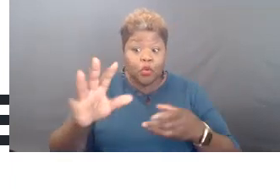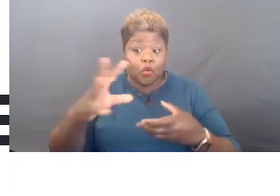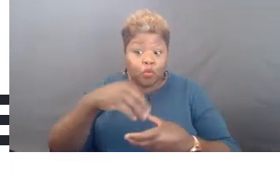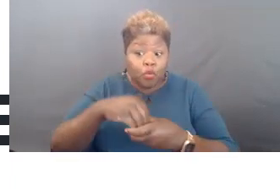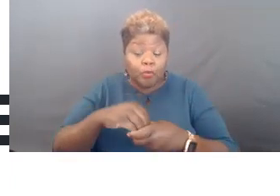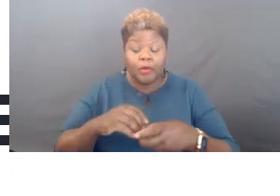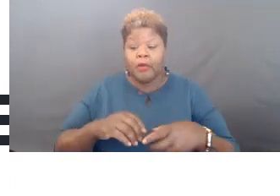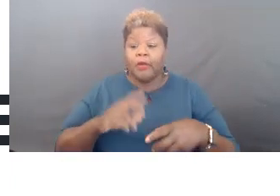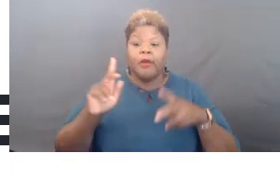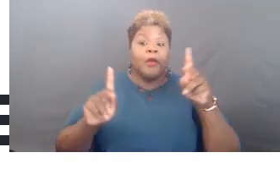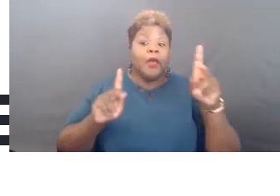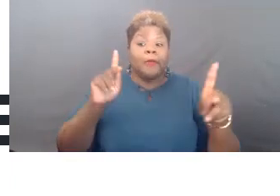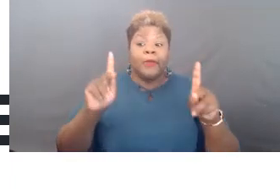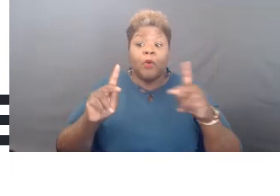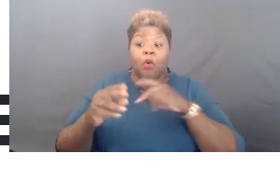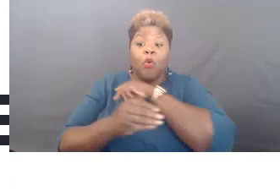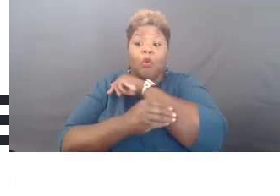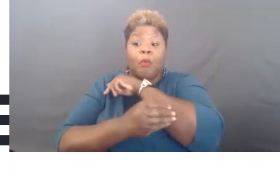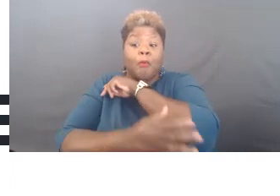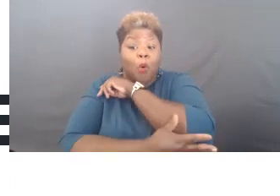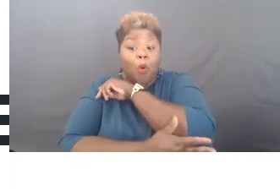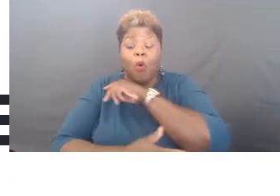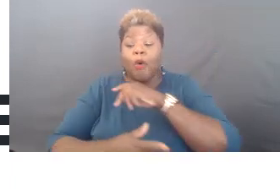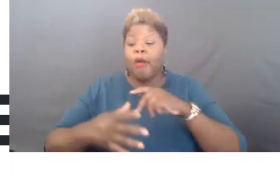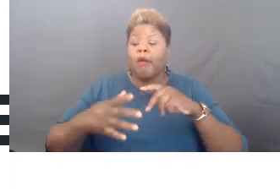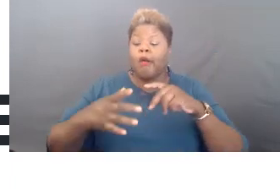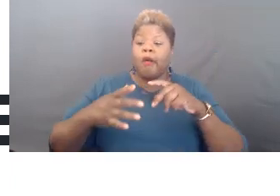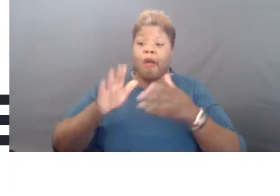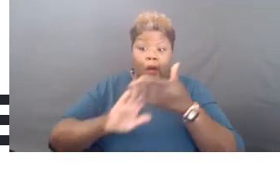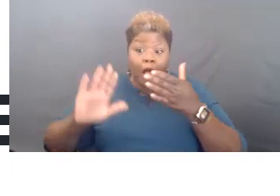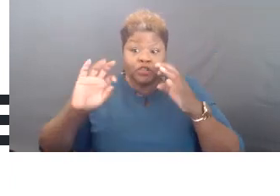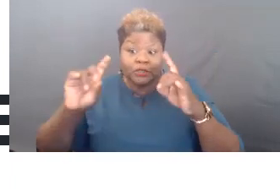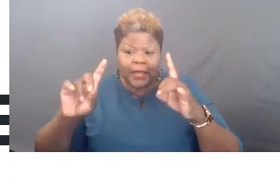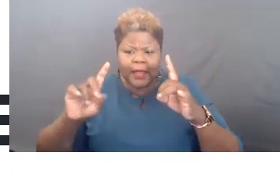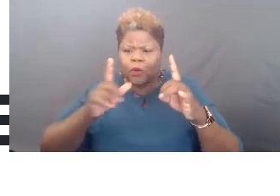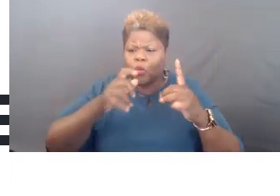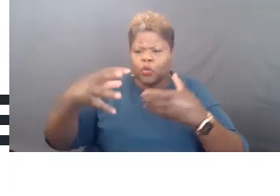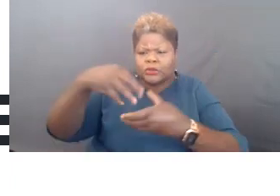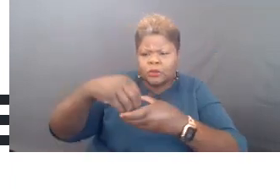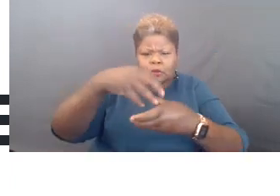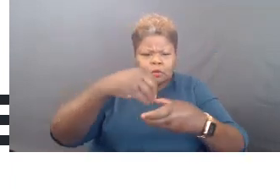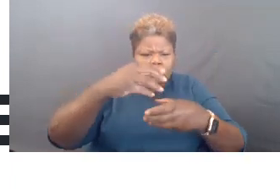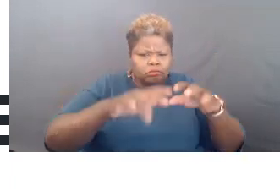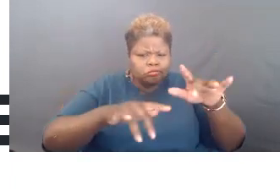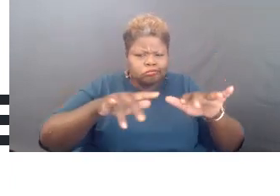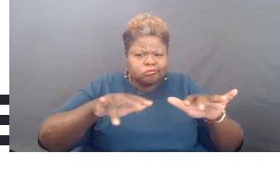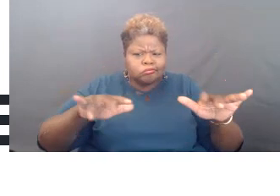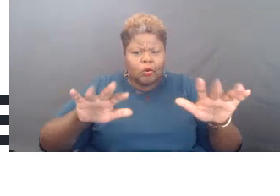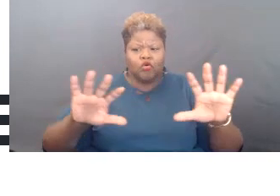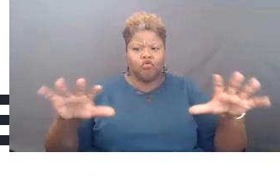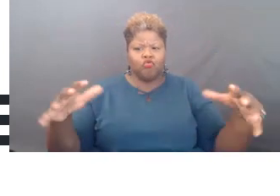people who are poor or, college educated? Show the diversity of who you're